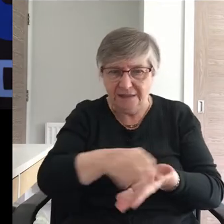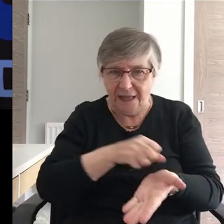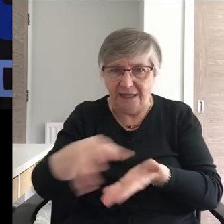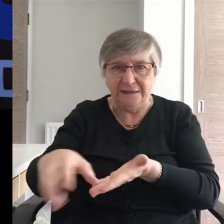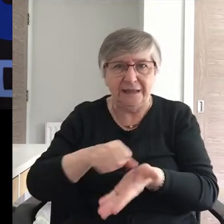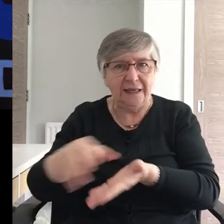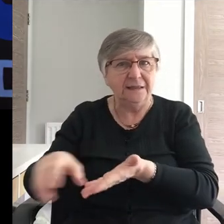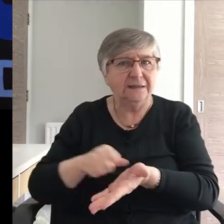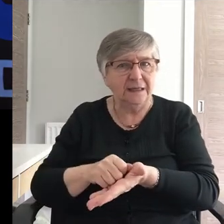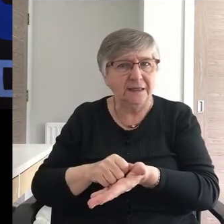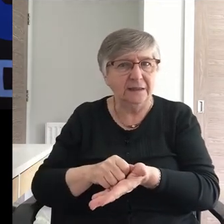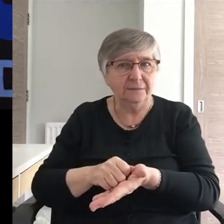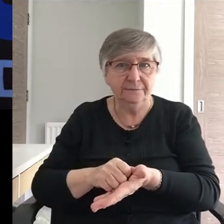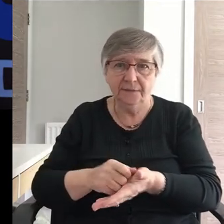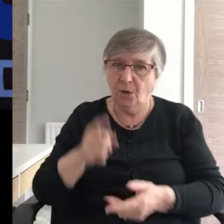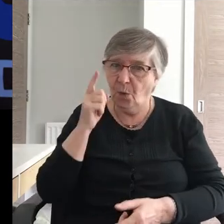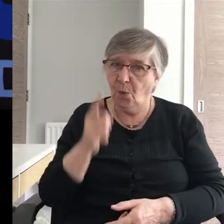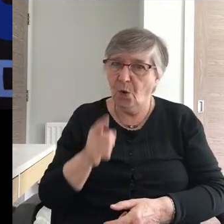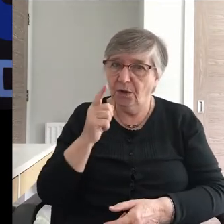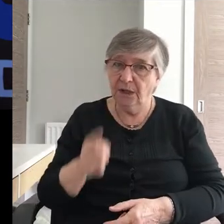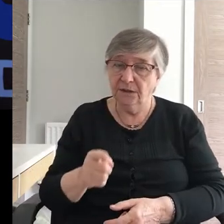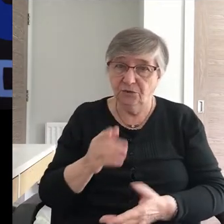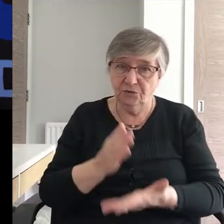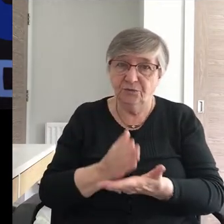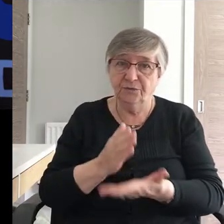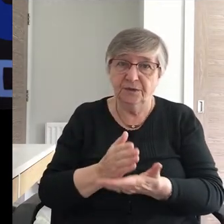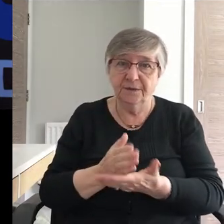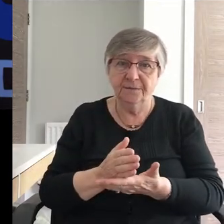etc. Dire warnings indeed.